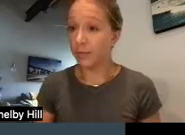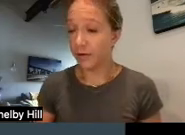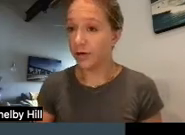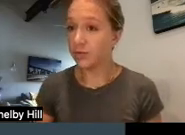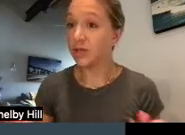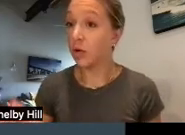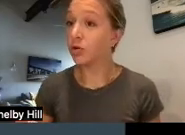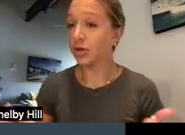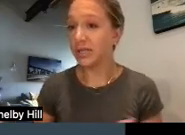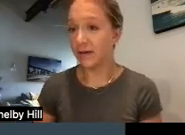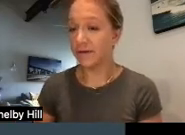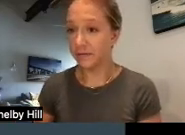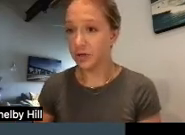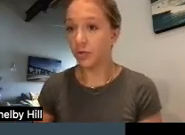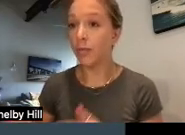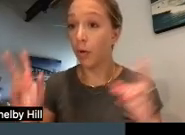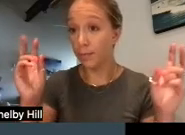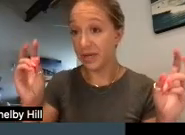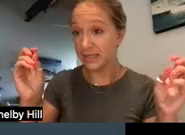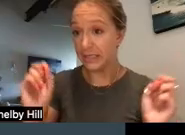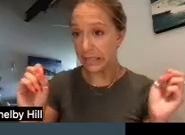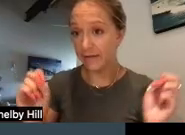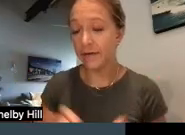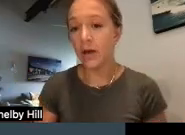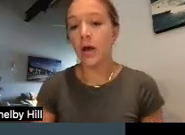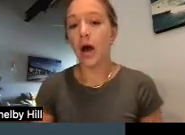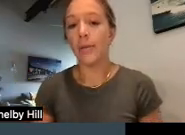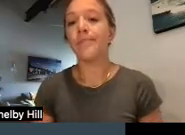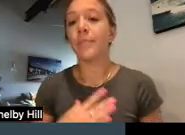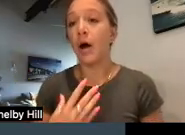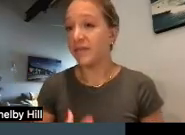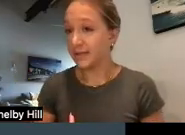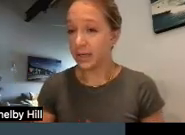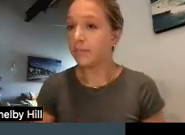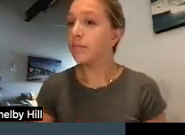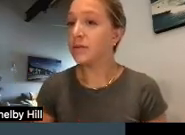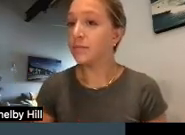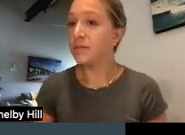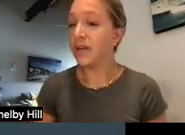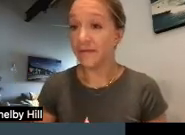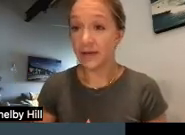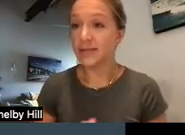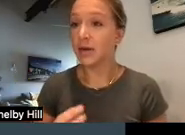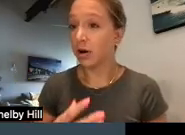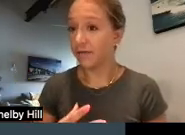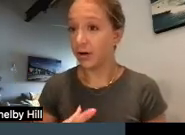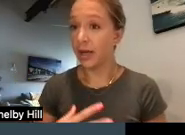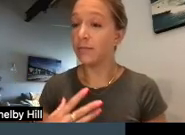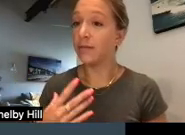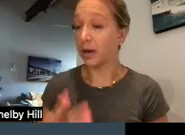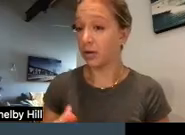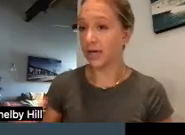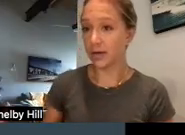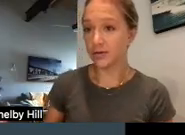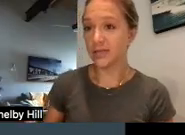what I'm referring to as a culturally deaf individual or big D deaf. Obviously, deafness and hard of hearing